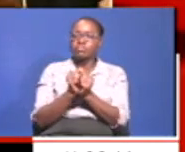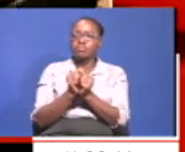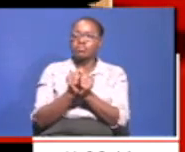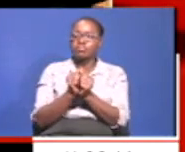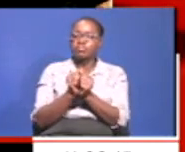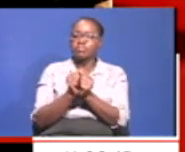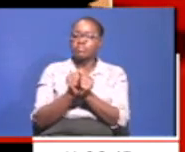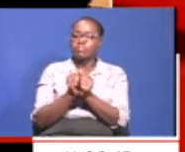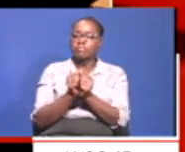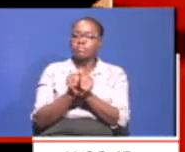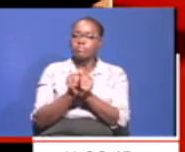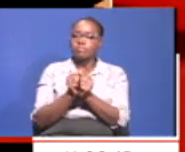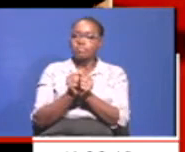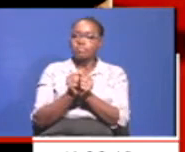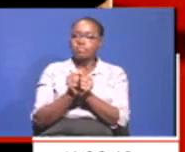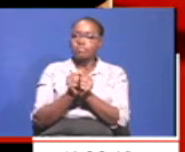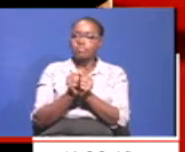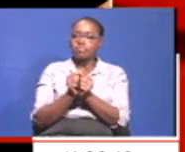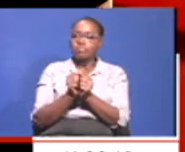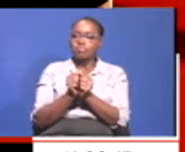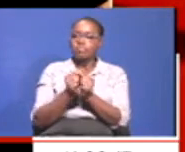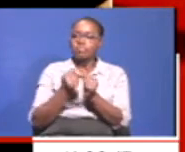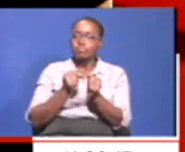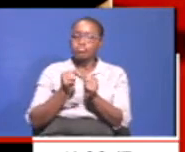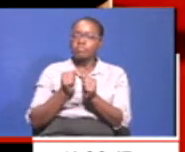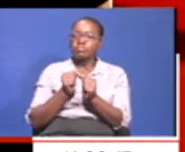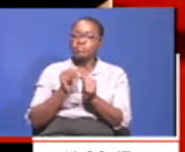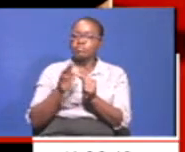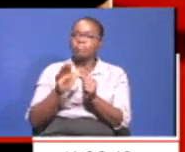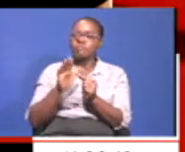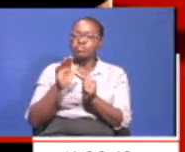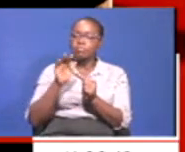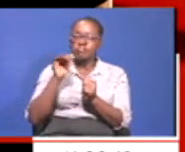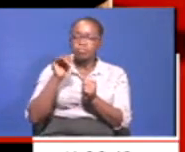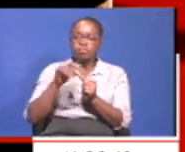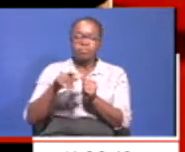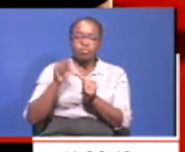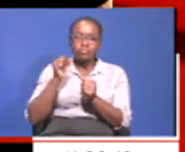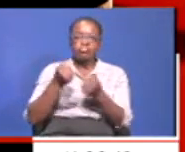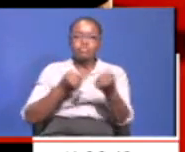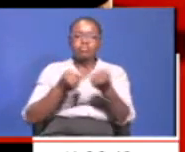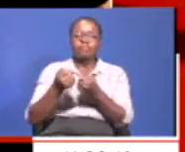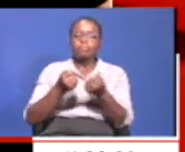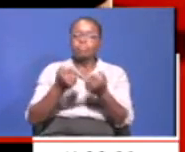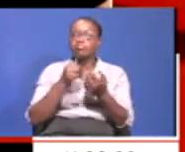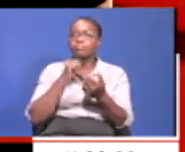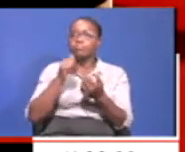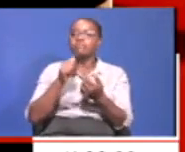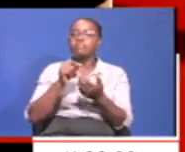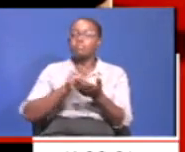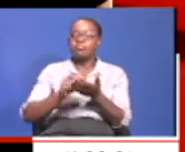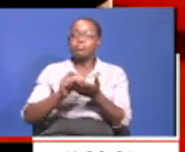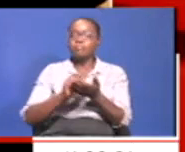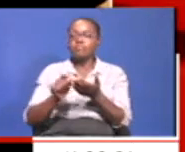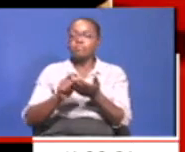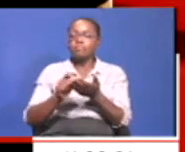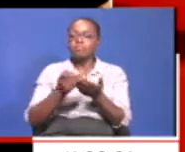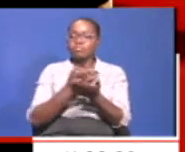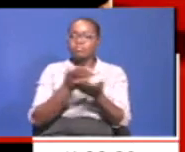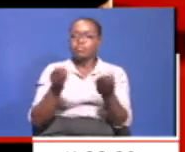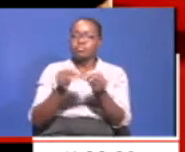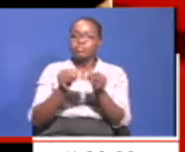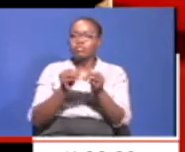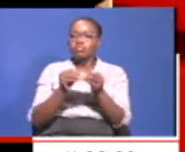by Pauline Sheghu, who wishes that she was, on the driver's seat taking the notes. So this is rally week for them,